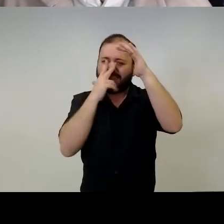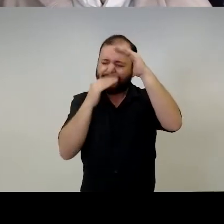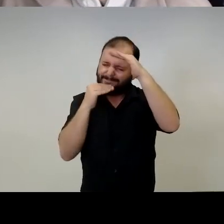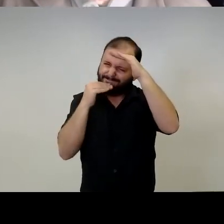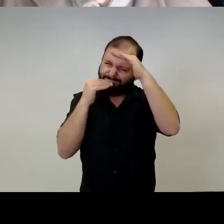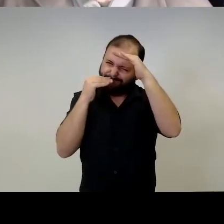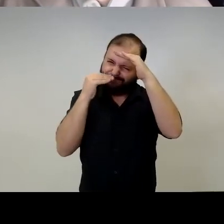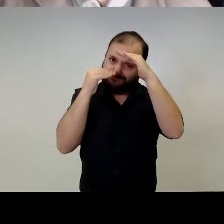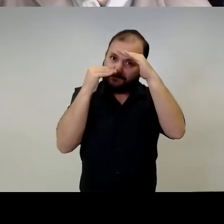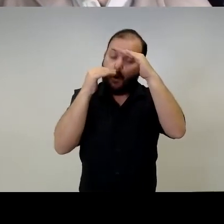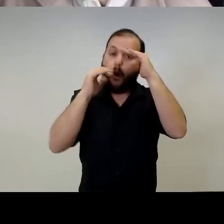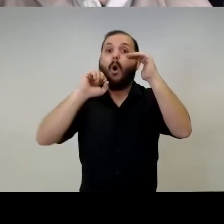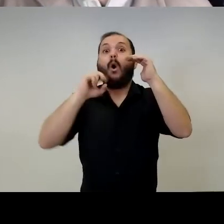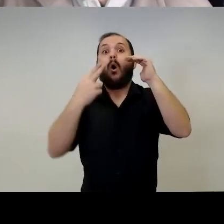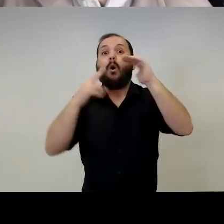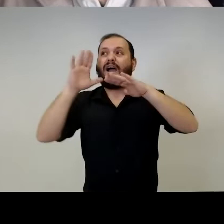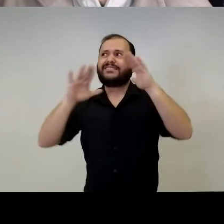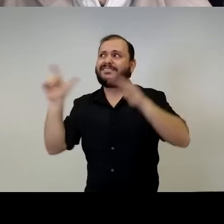or even beyond it?